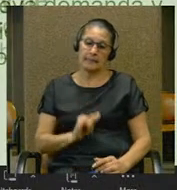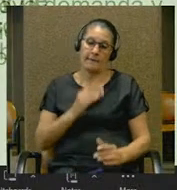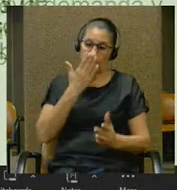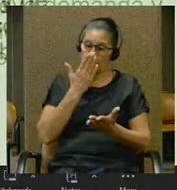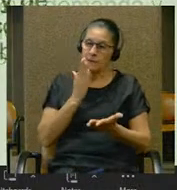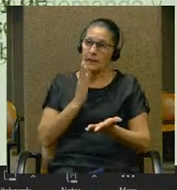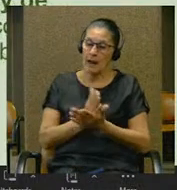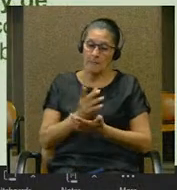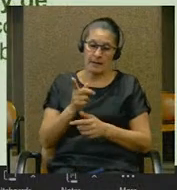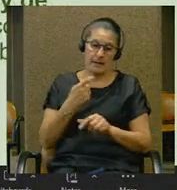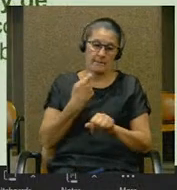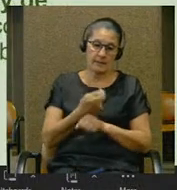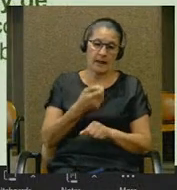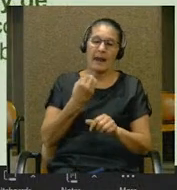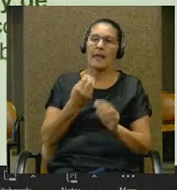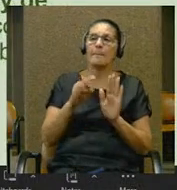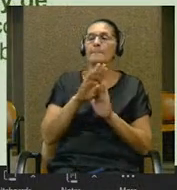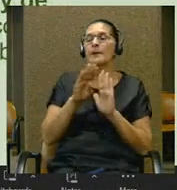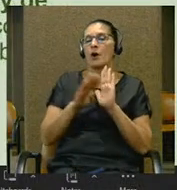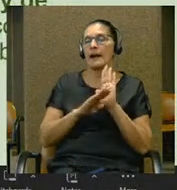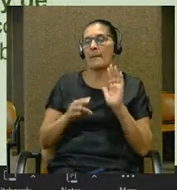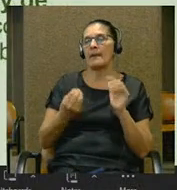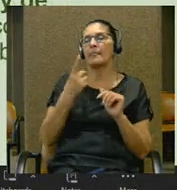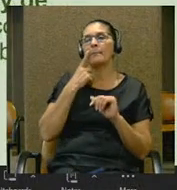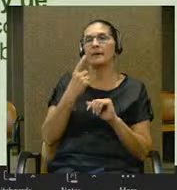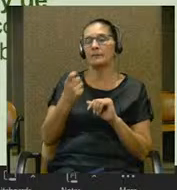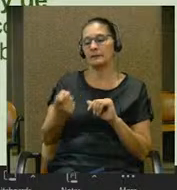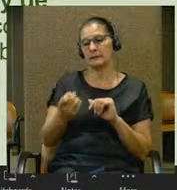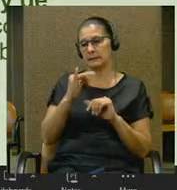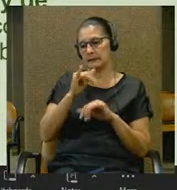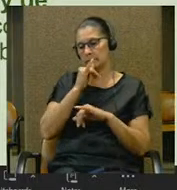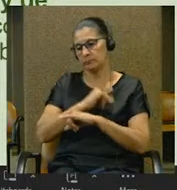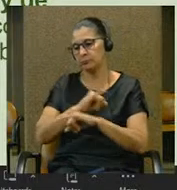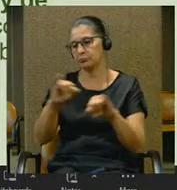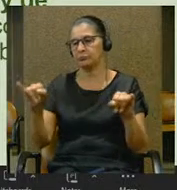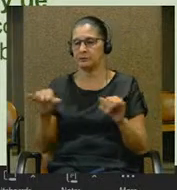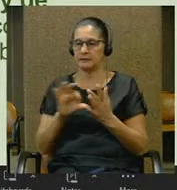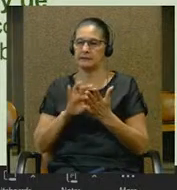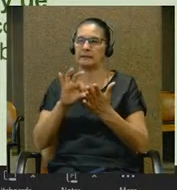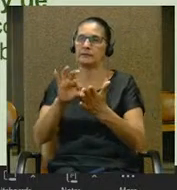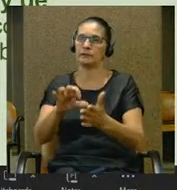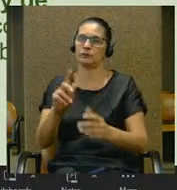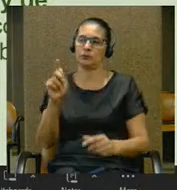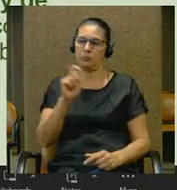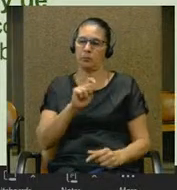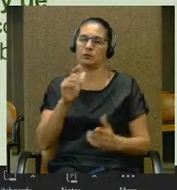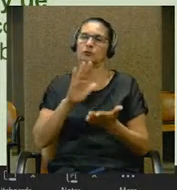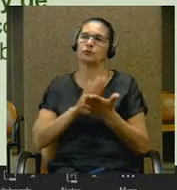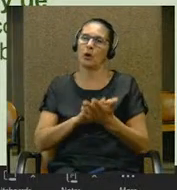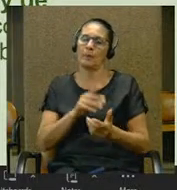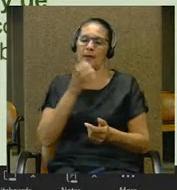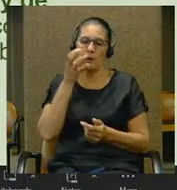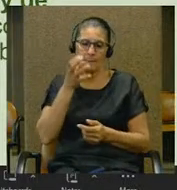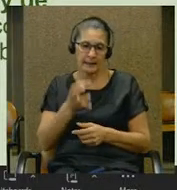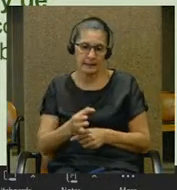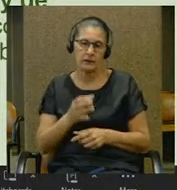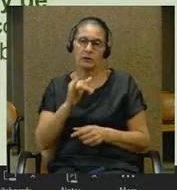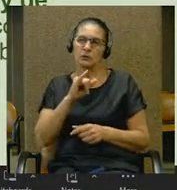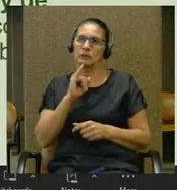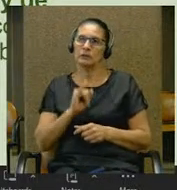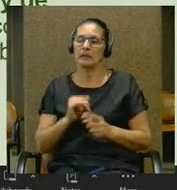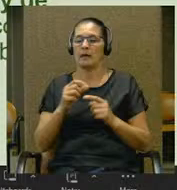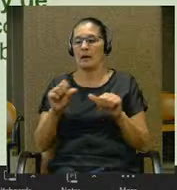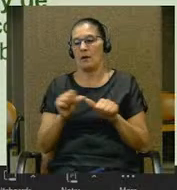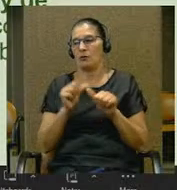And finally, invest in prevention programs and also sharing information about the